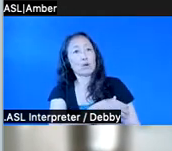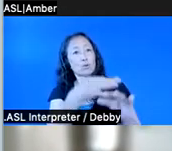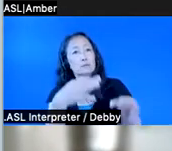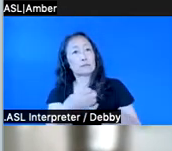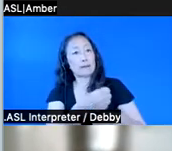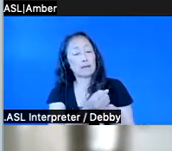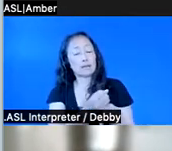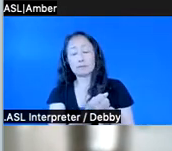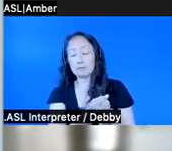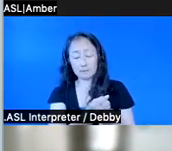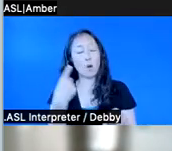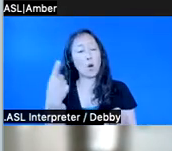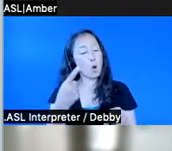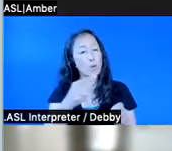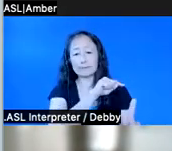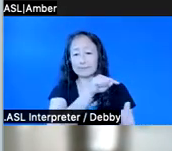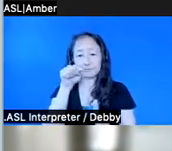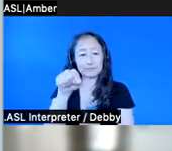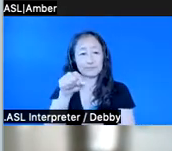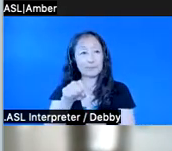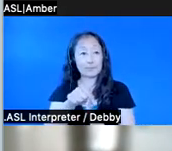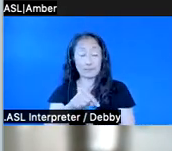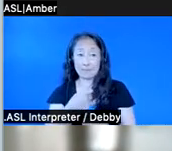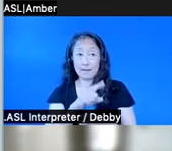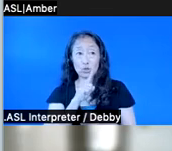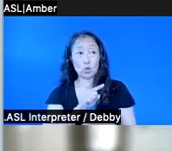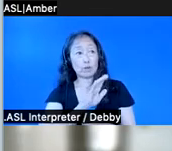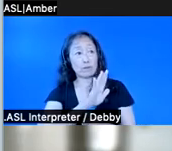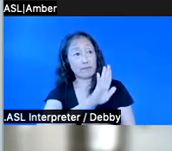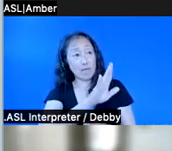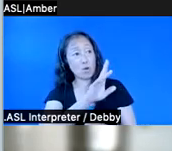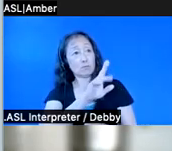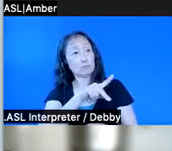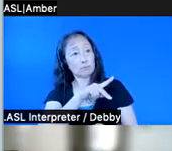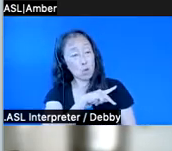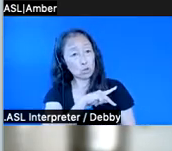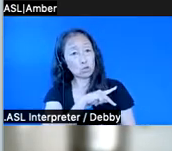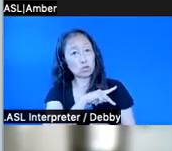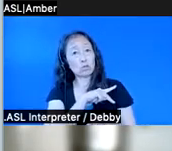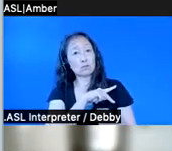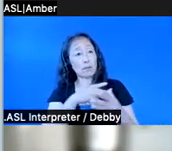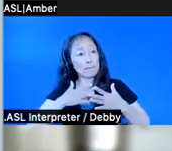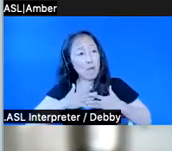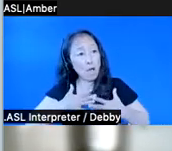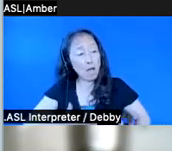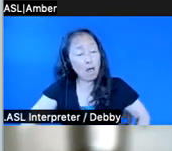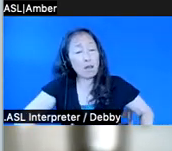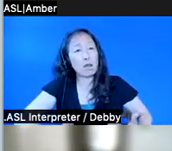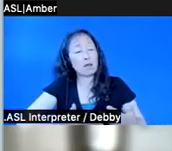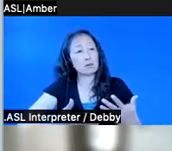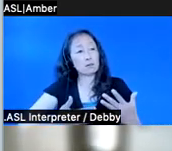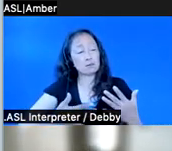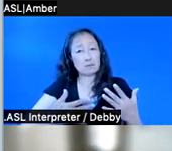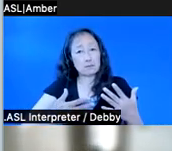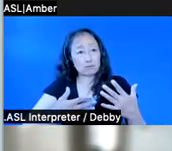that their personal, their body, their sovereignty is upheld and that they're not forced to cooperate,